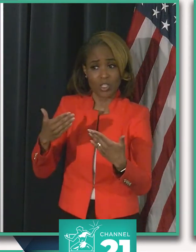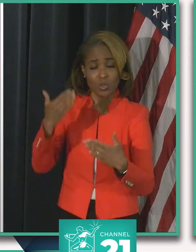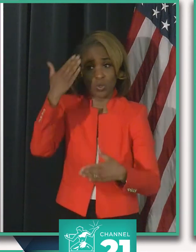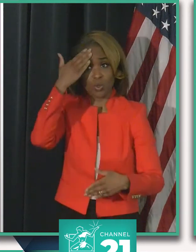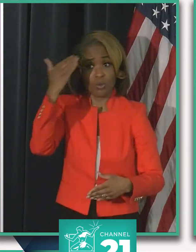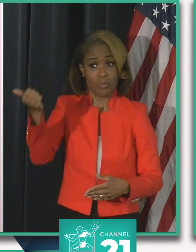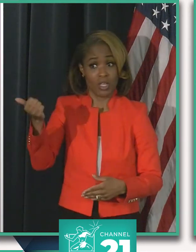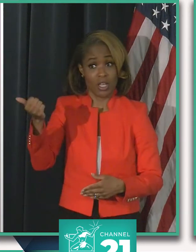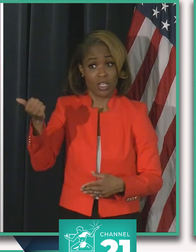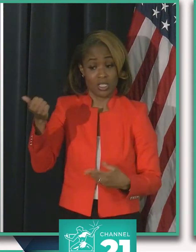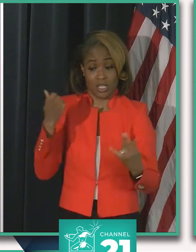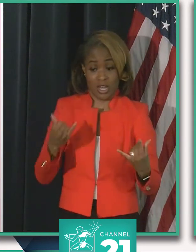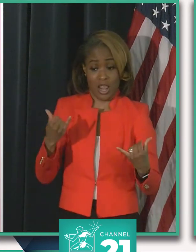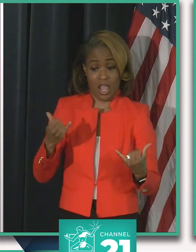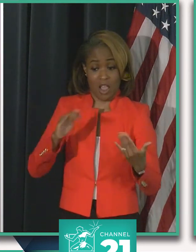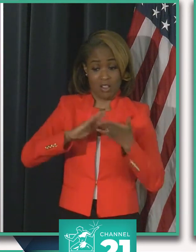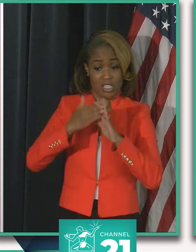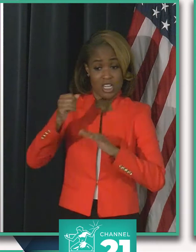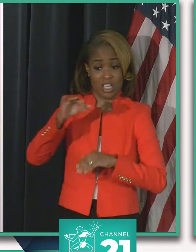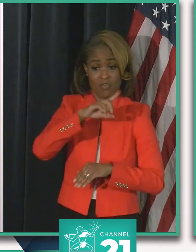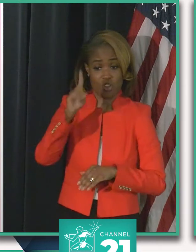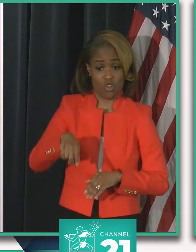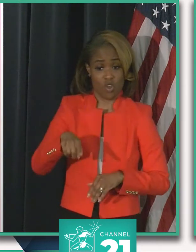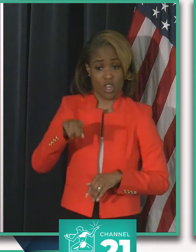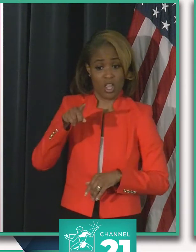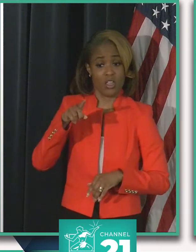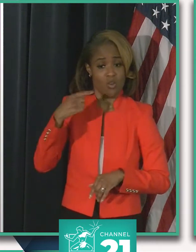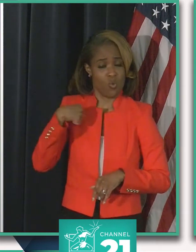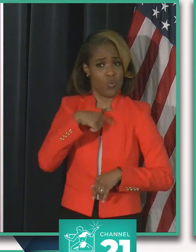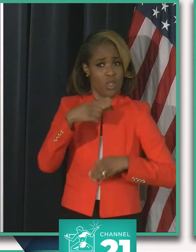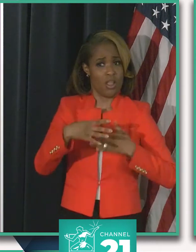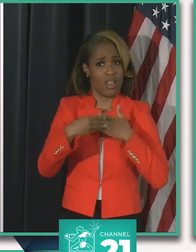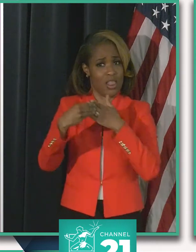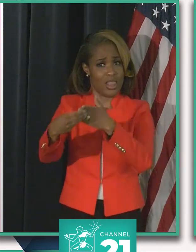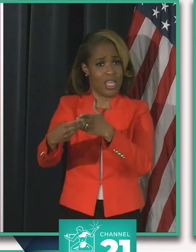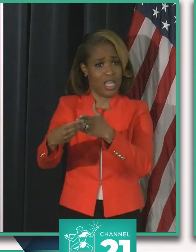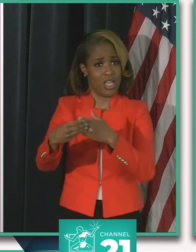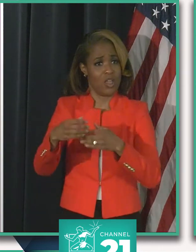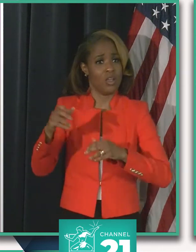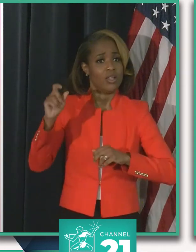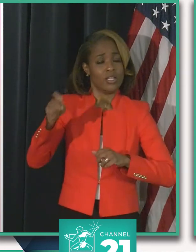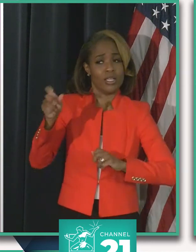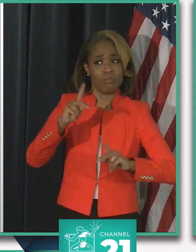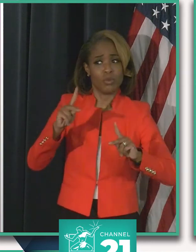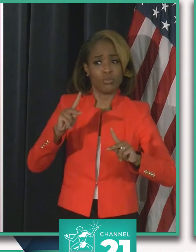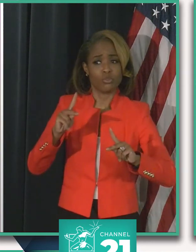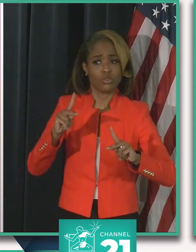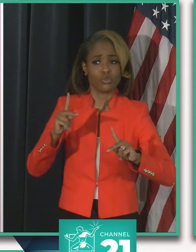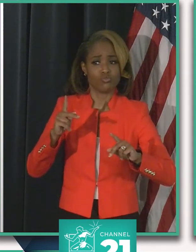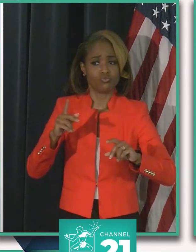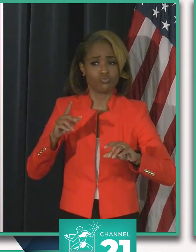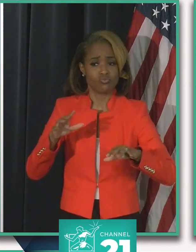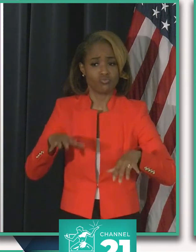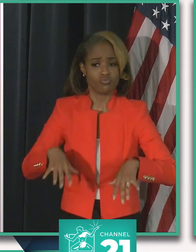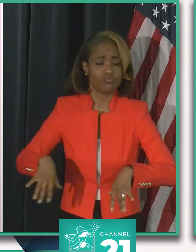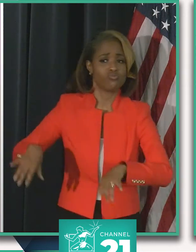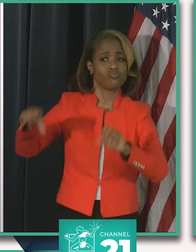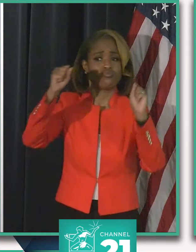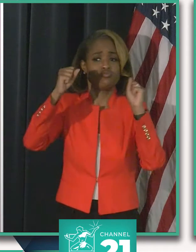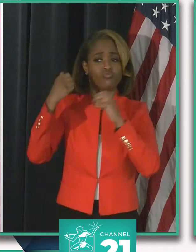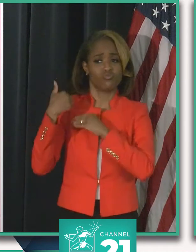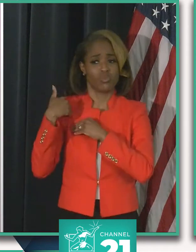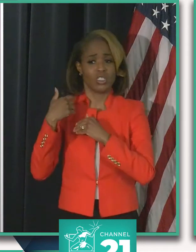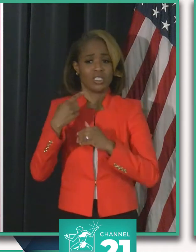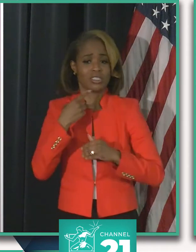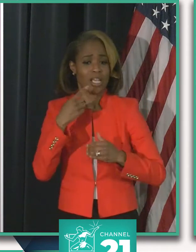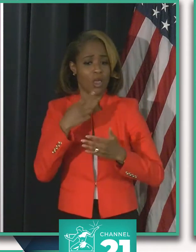because right now the city of Detroit needs a leader, and it needs someone to step up, someone that's going to say the things that need to be said